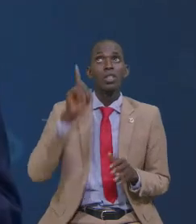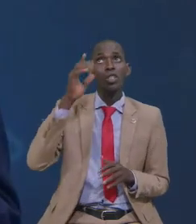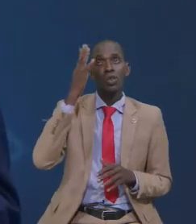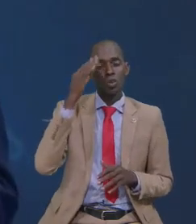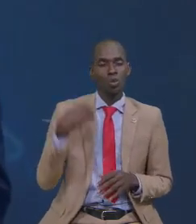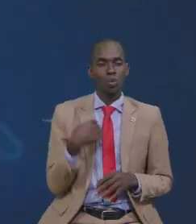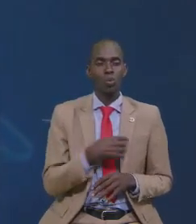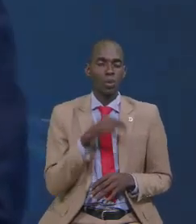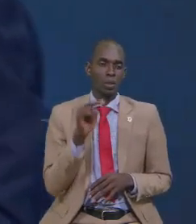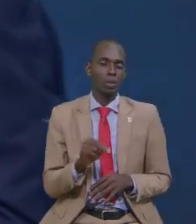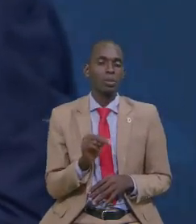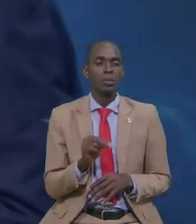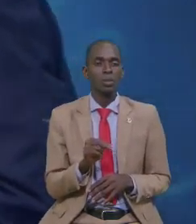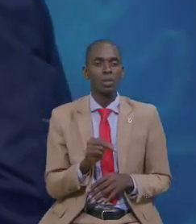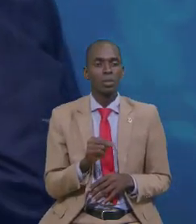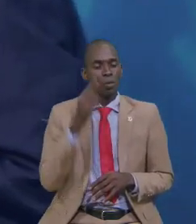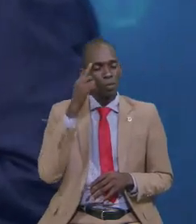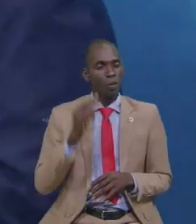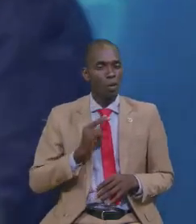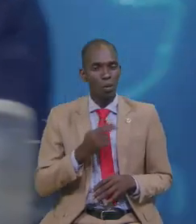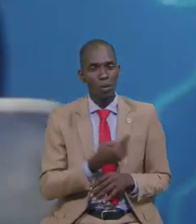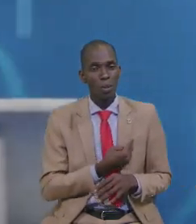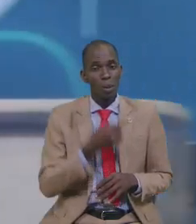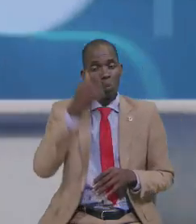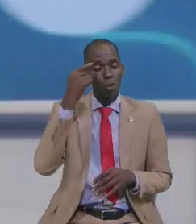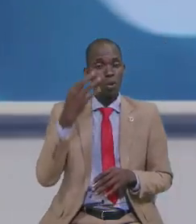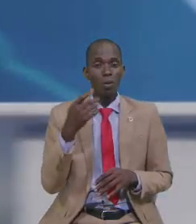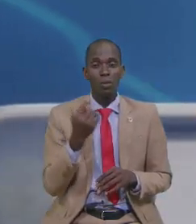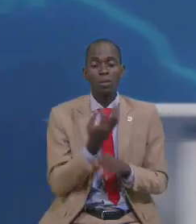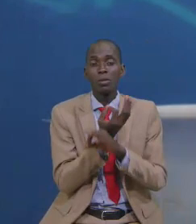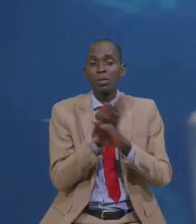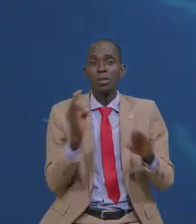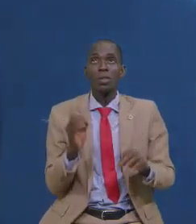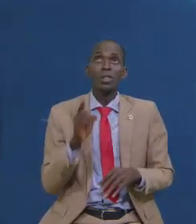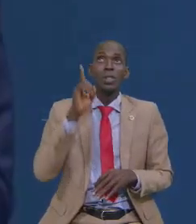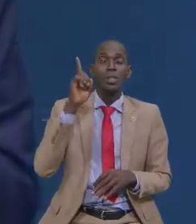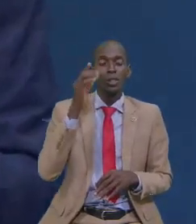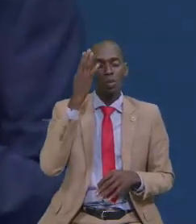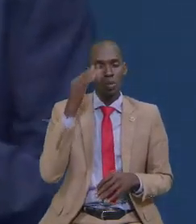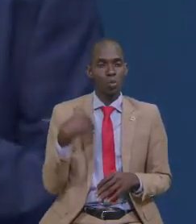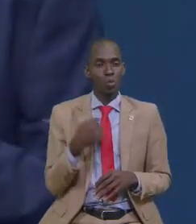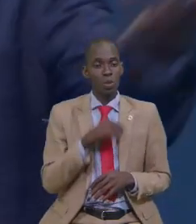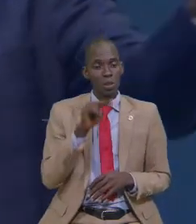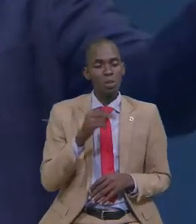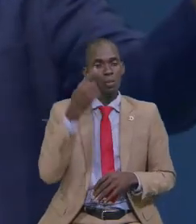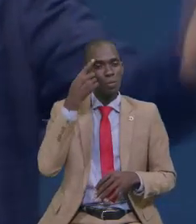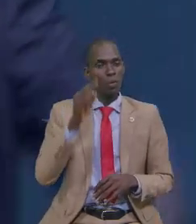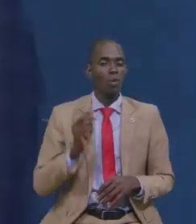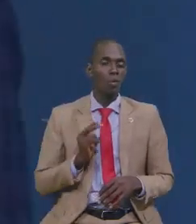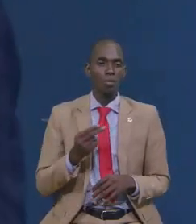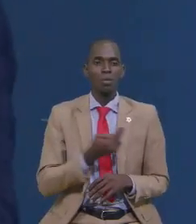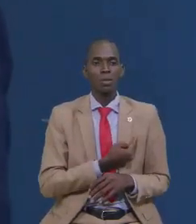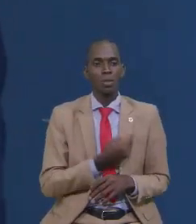for us, because of the freedom he knows we need for us, because